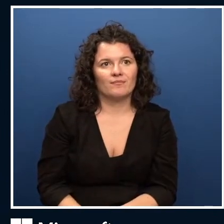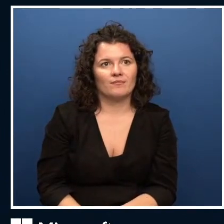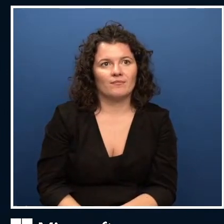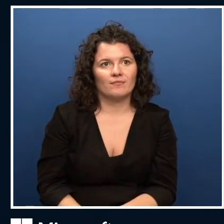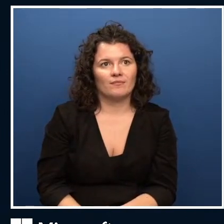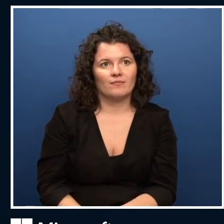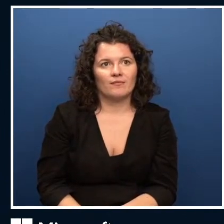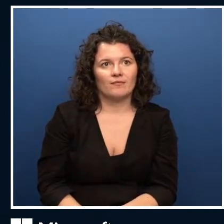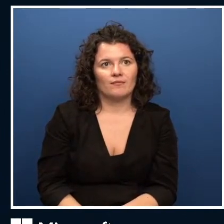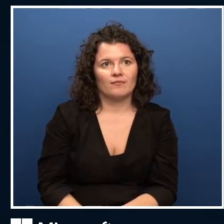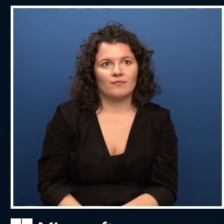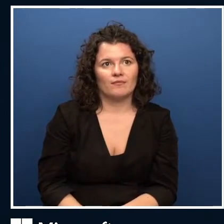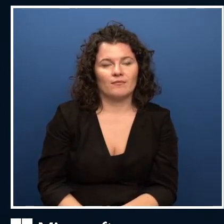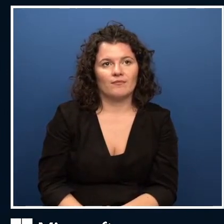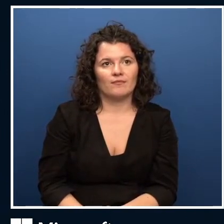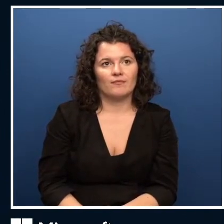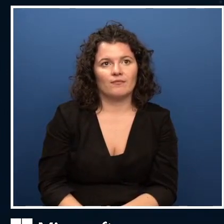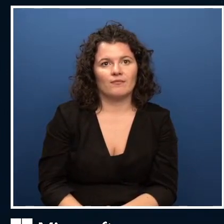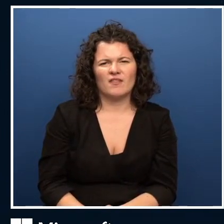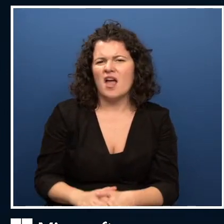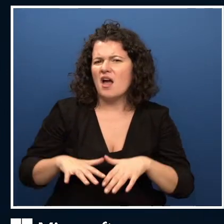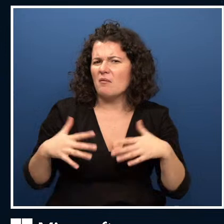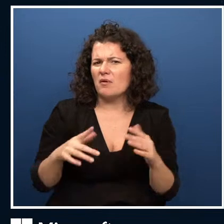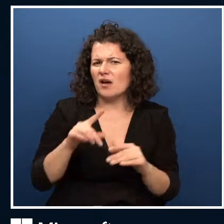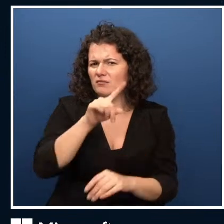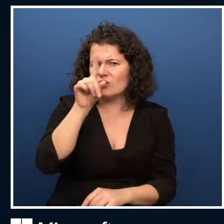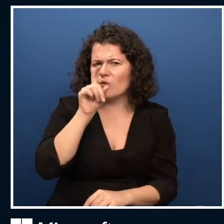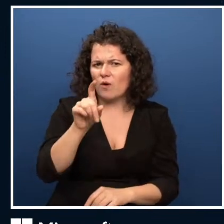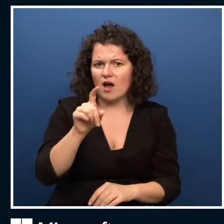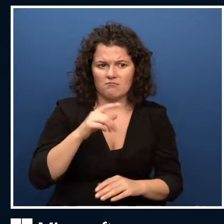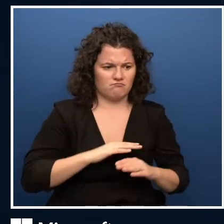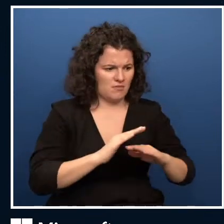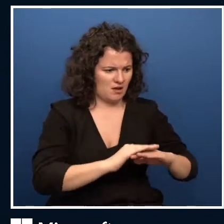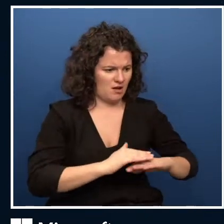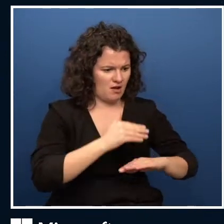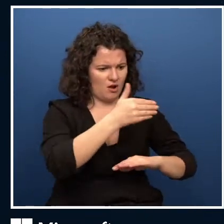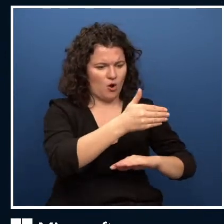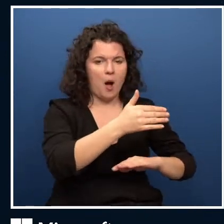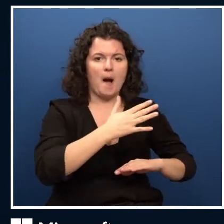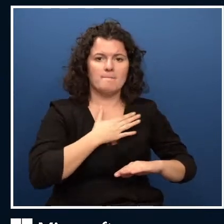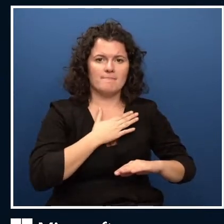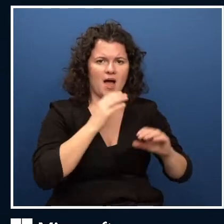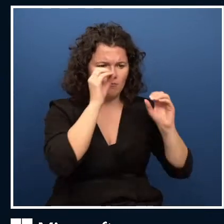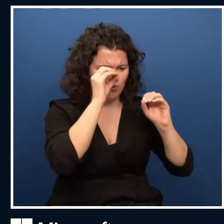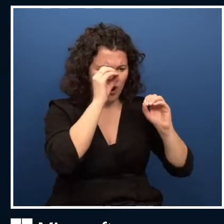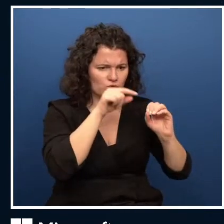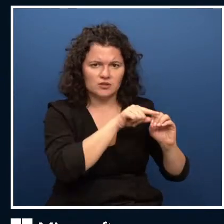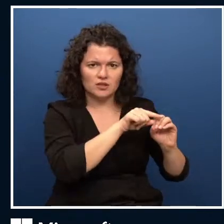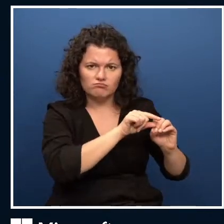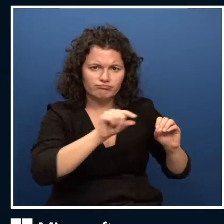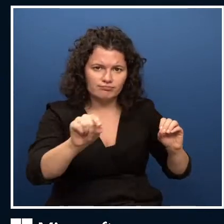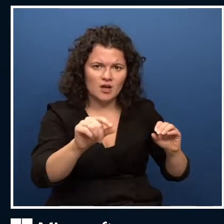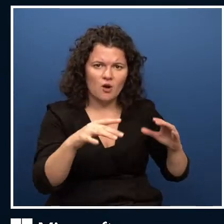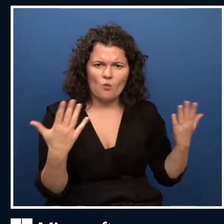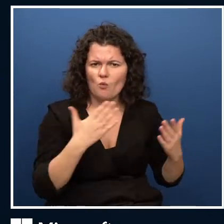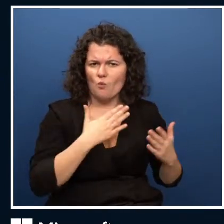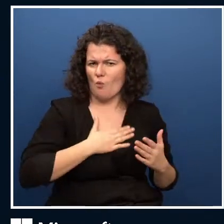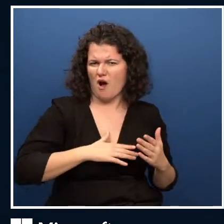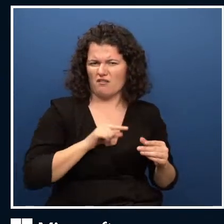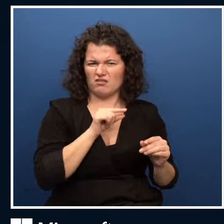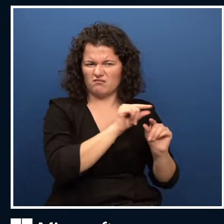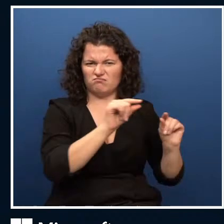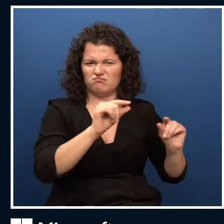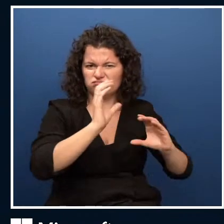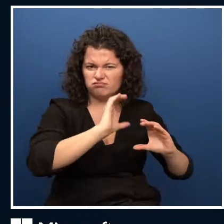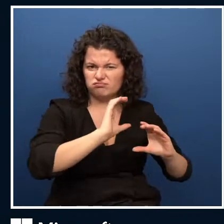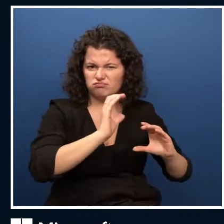their object detection model locally on their browser, right? So the idea of